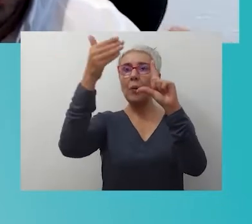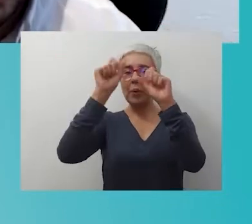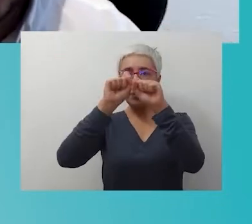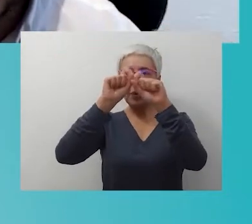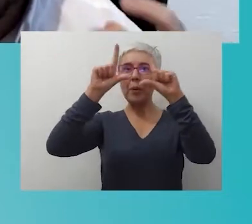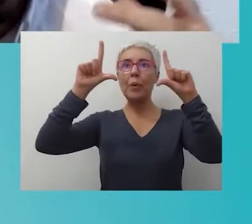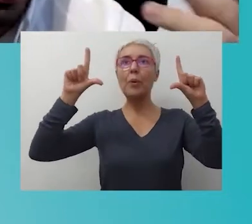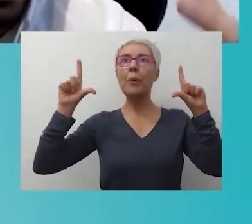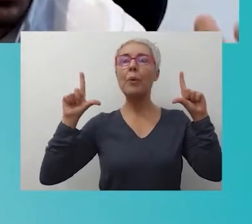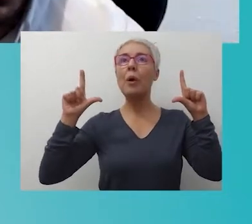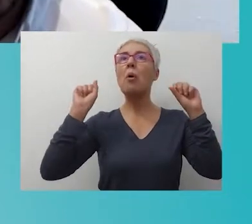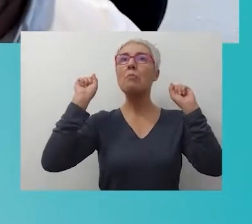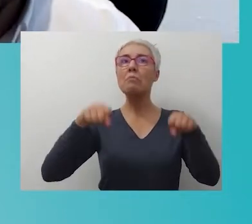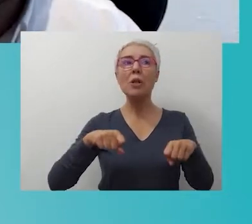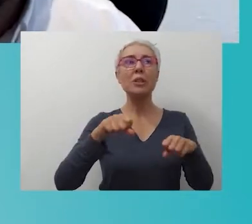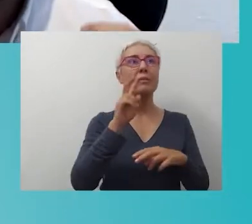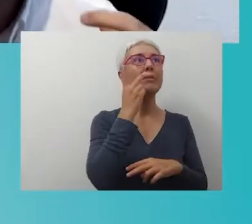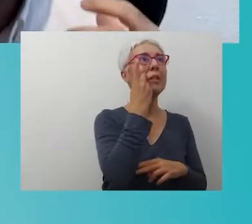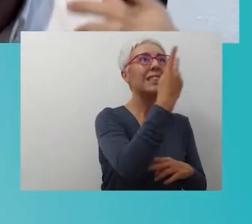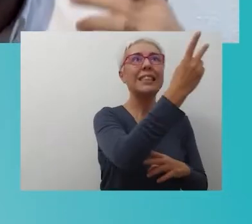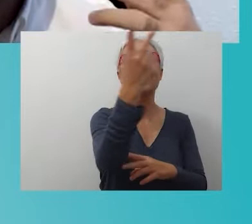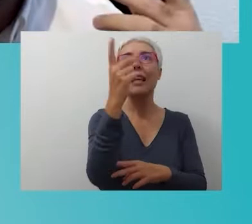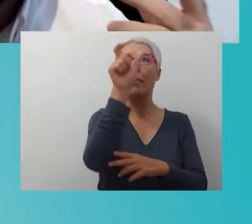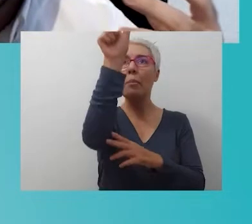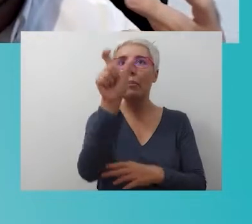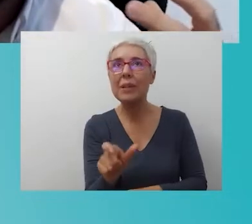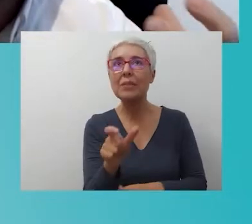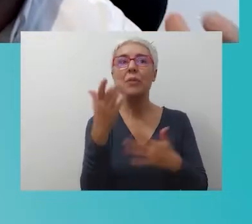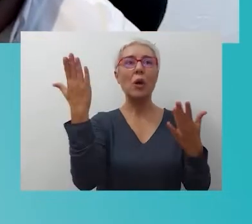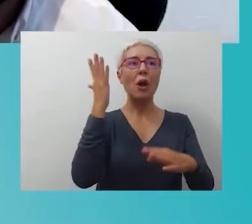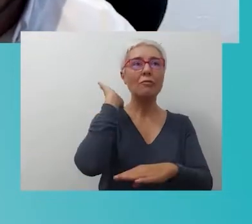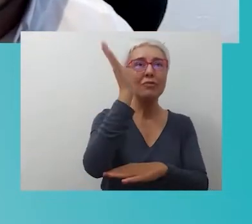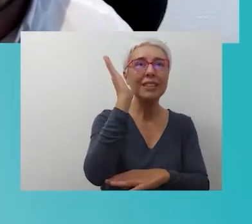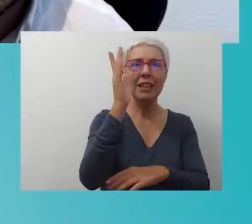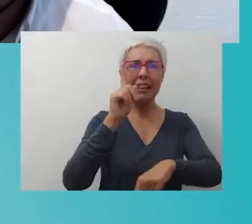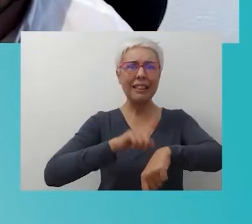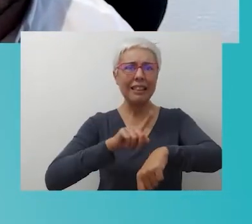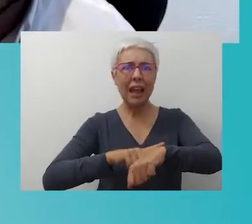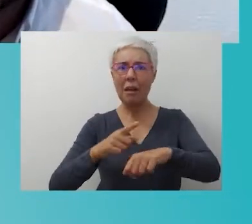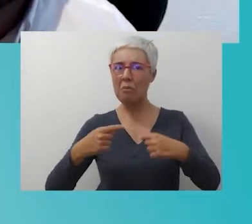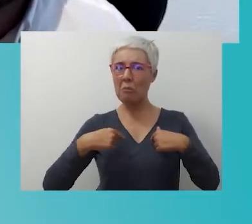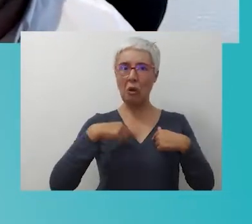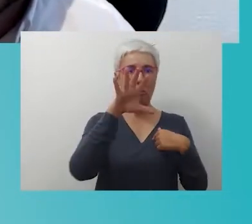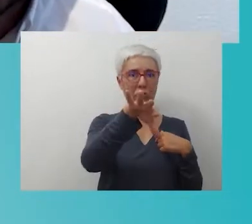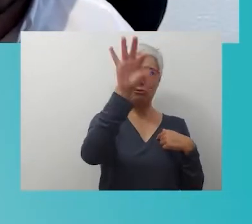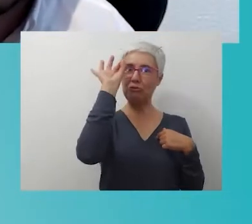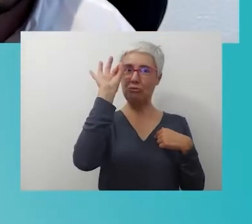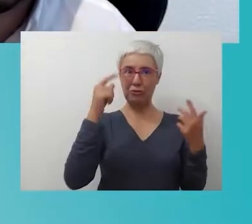wants. She can follow the presentation, or even she can follow the speaker at any time.